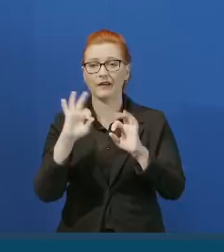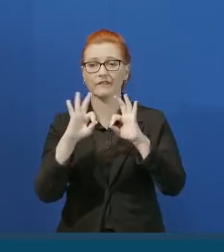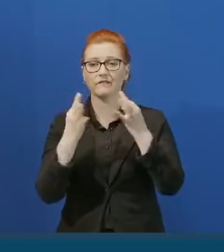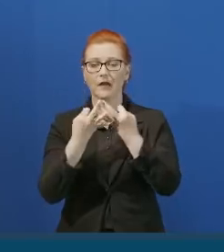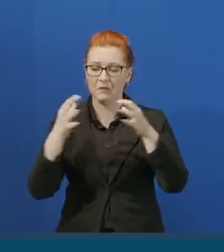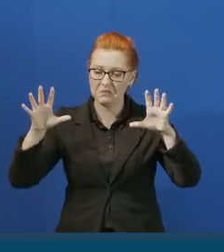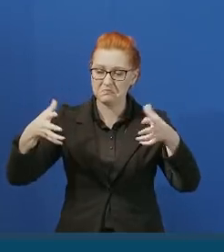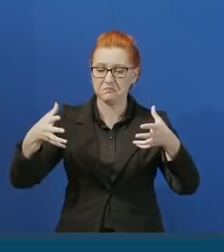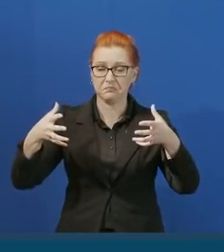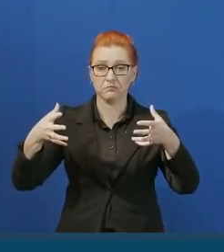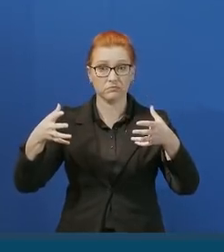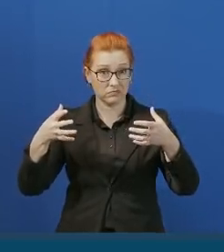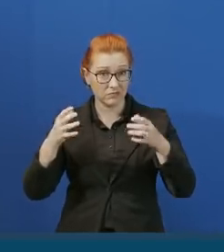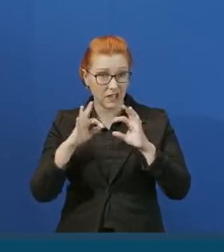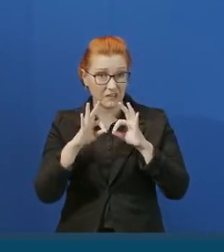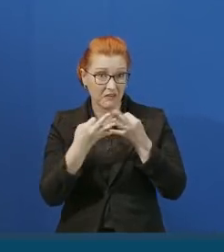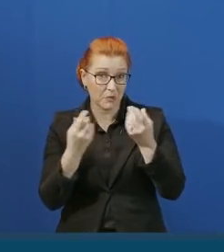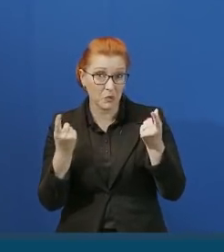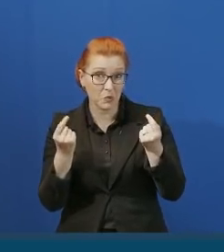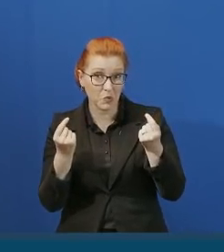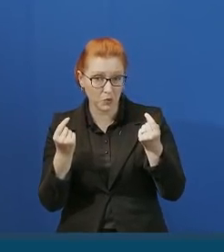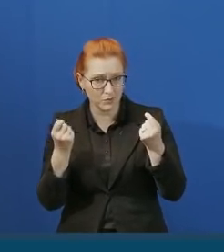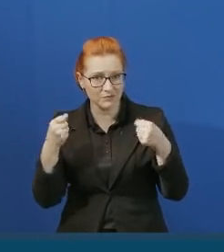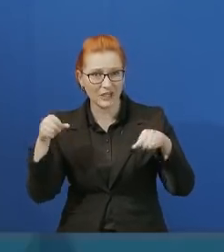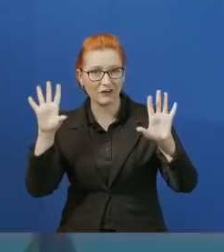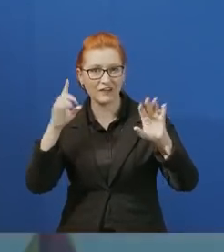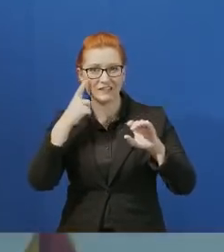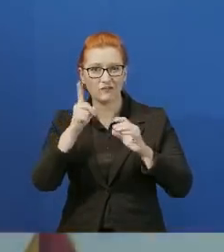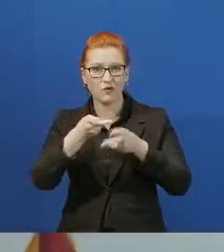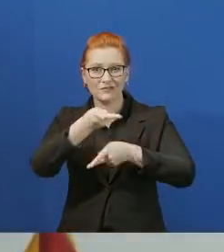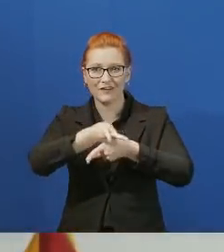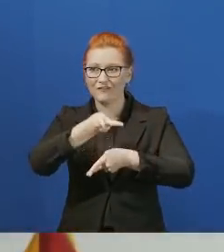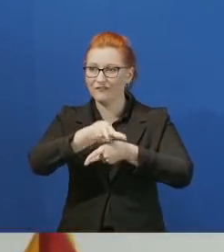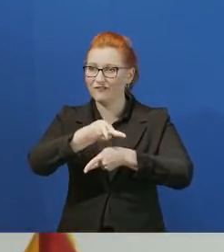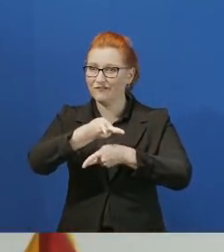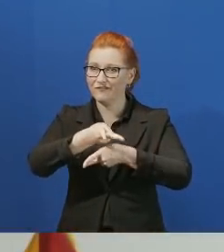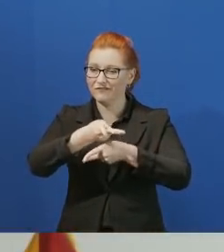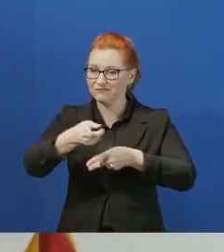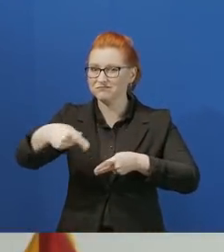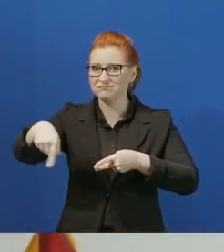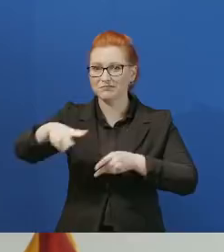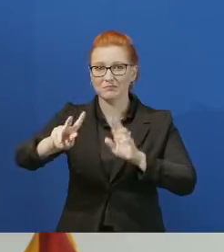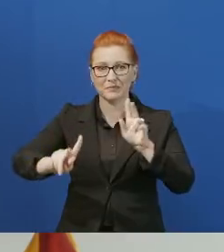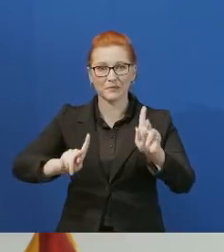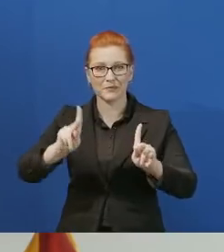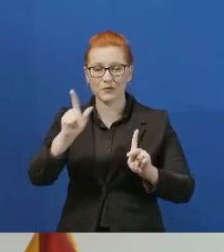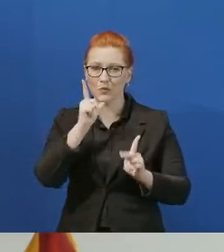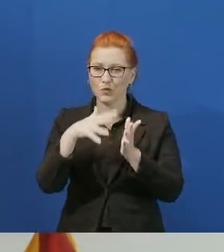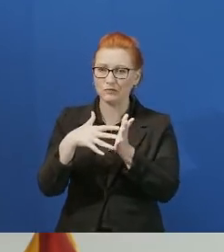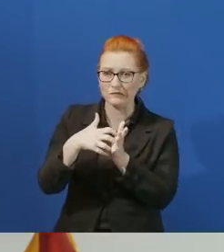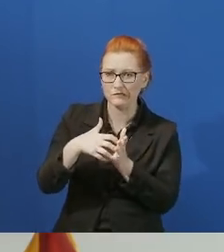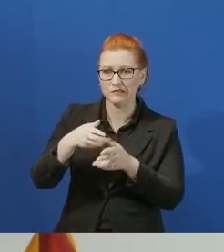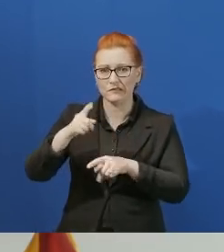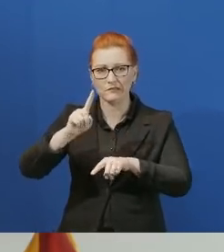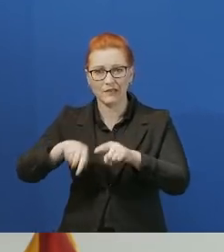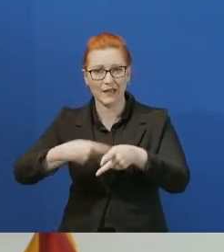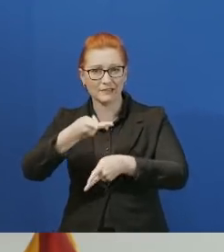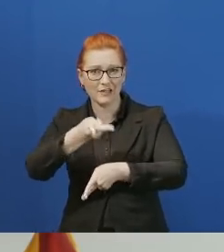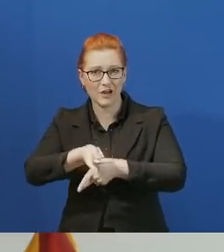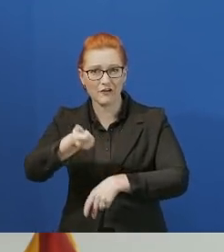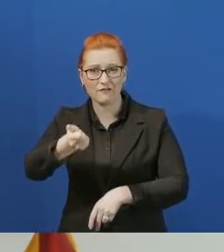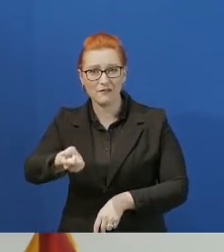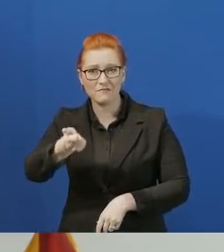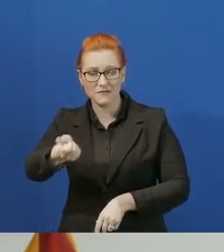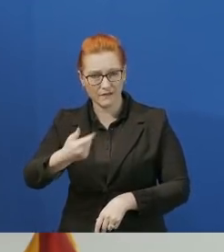mutual sacrifice to take care of those who can't take care of themselves or those that are most